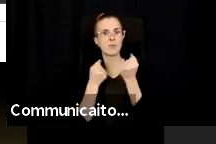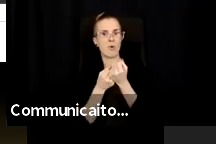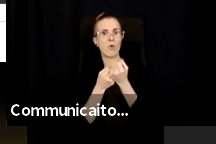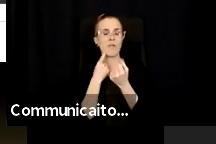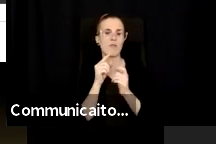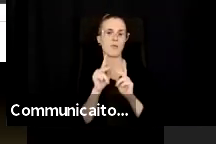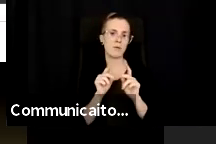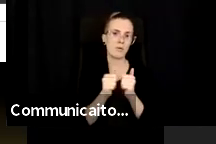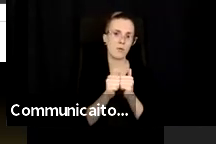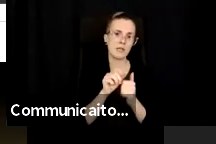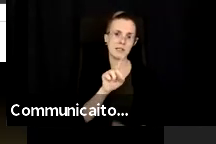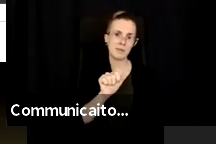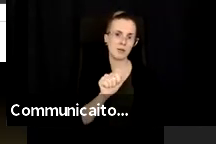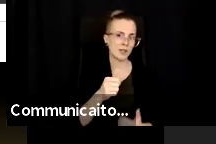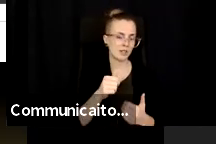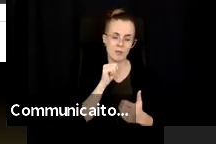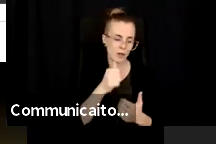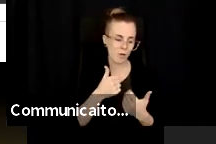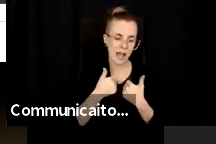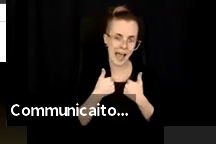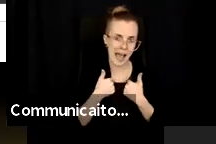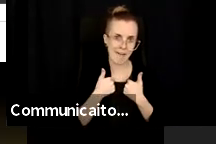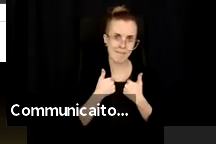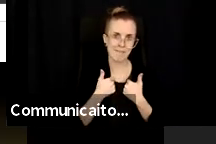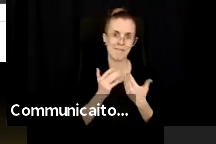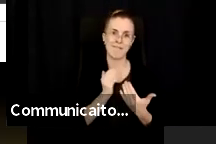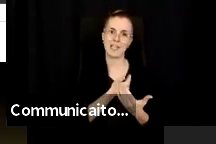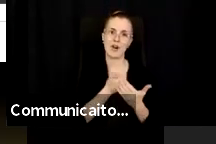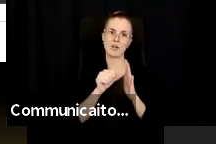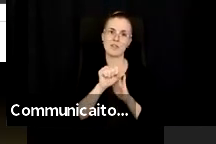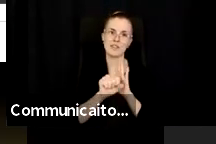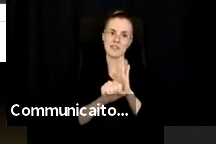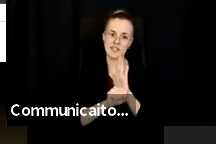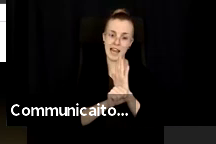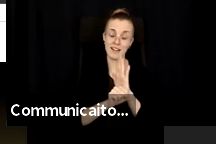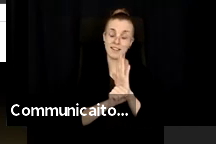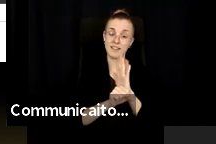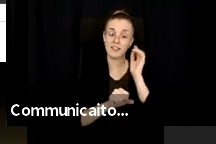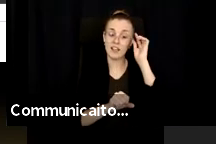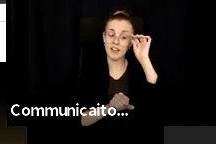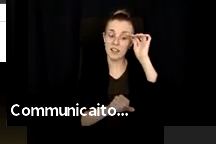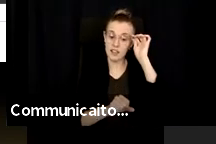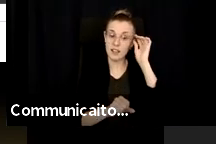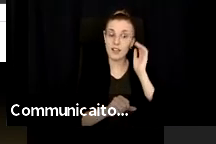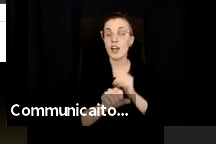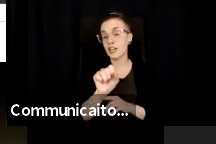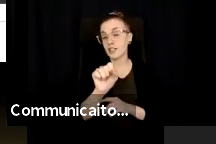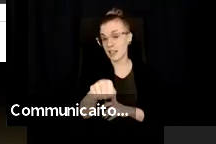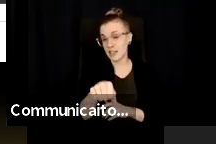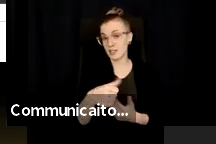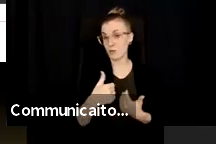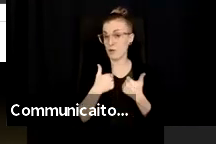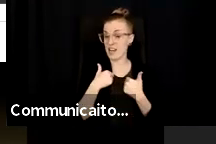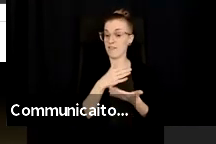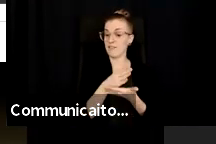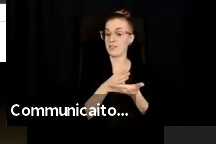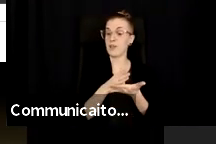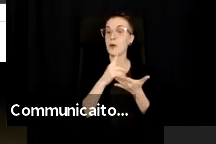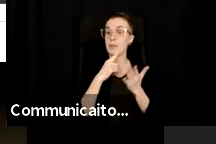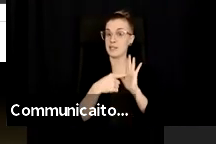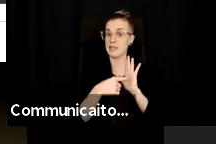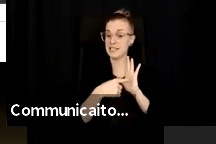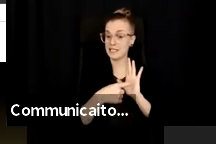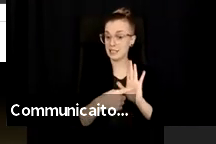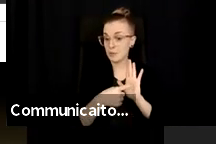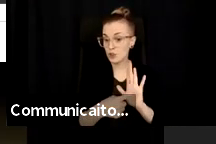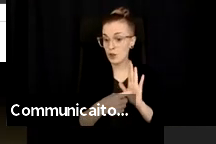with disabilities in our state. Oh yes, we have some demonstration programs and people